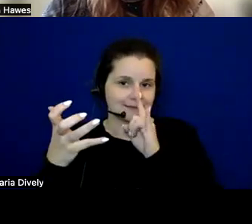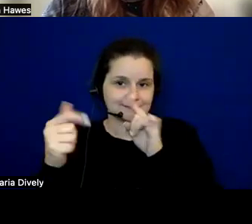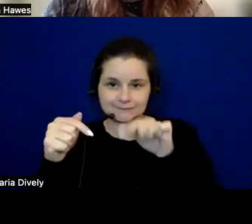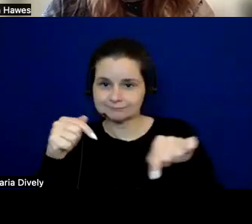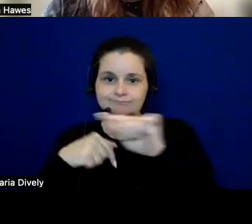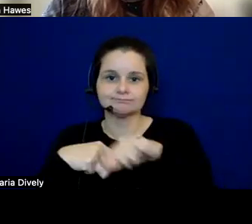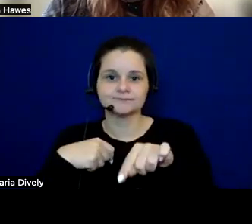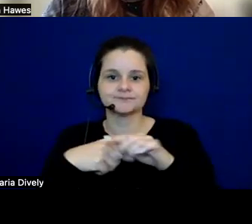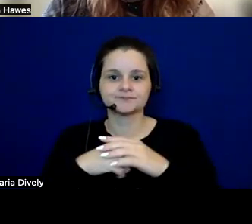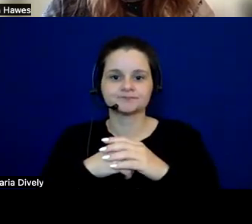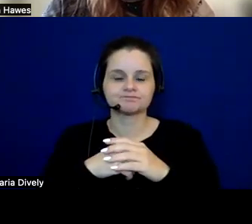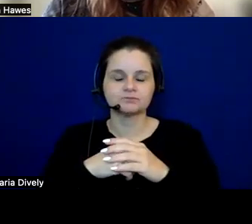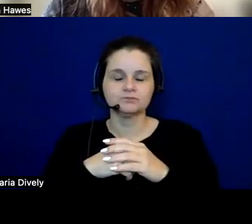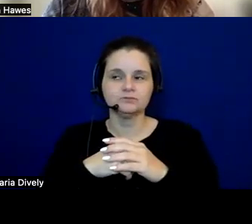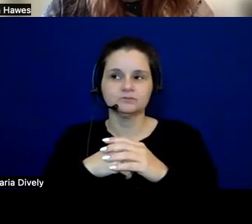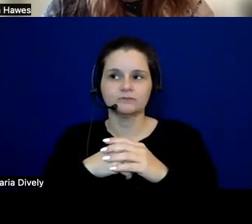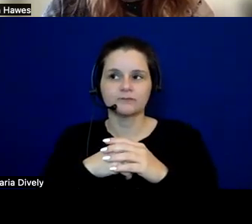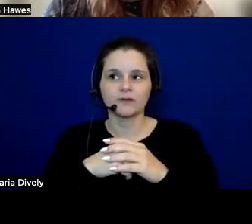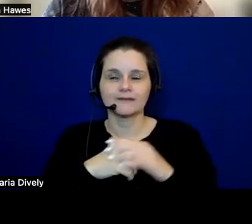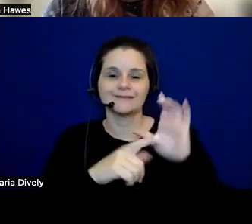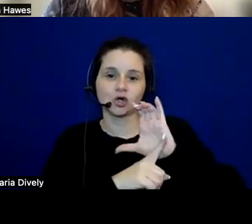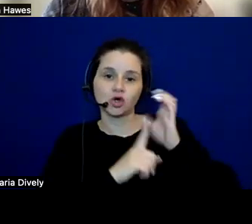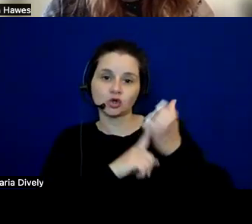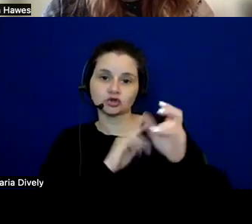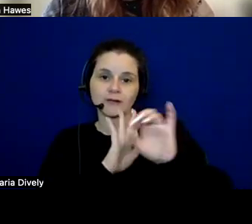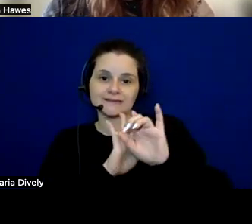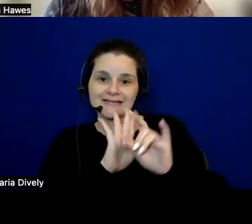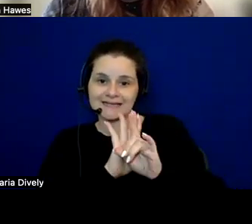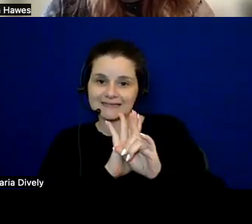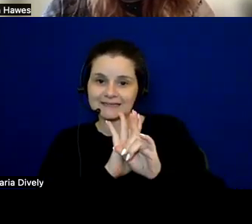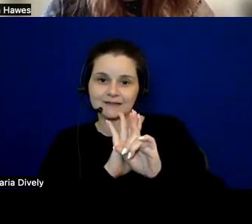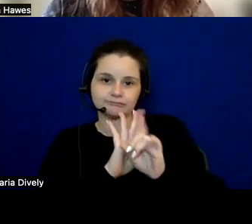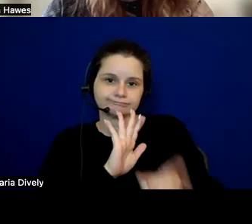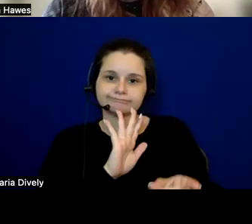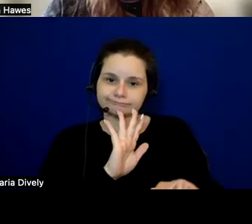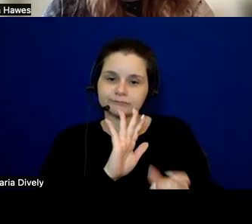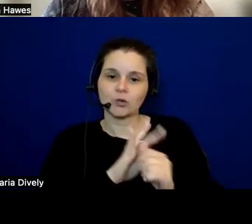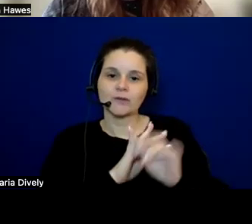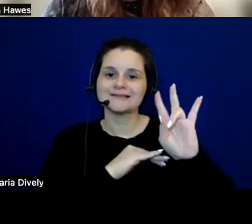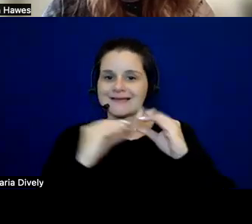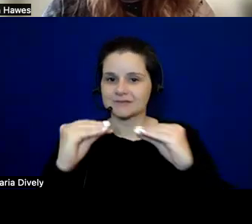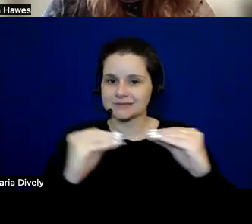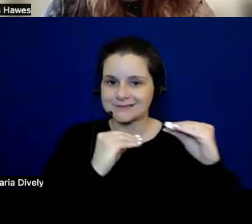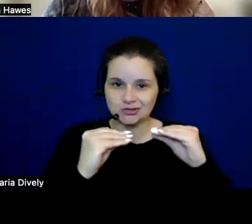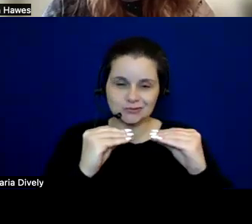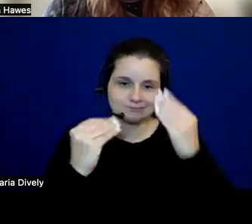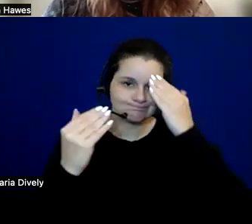were missing their cultural identity as to the 7 teachings that